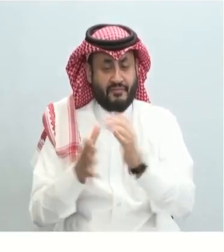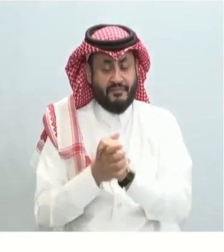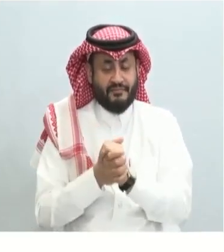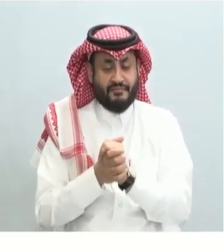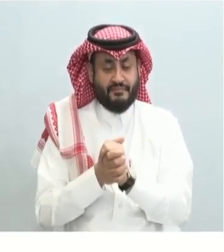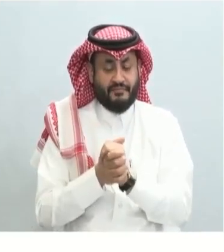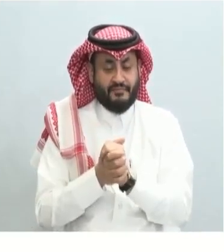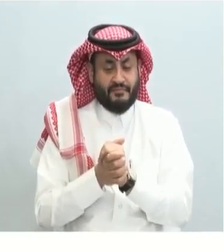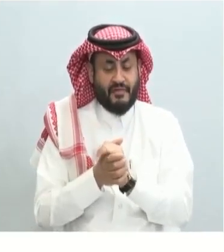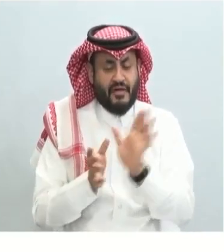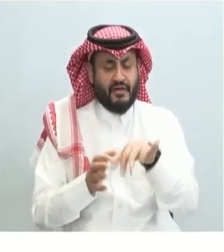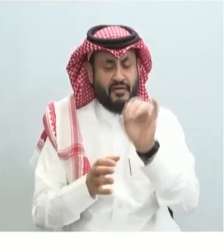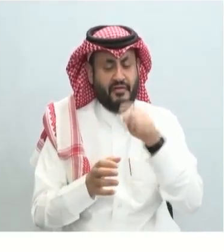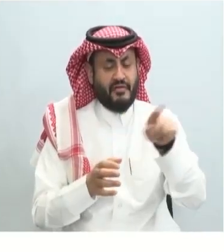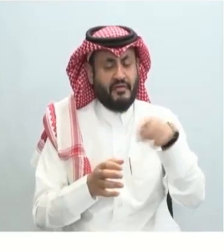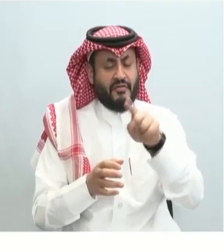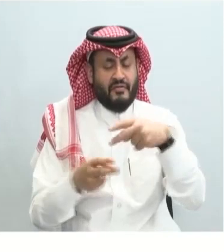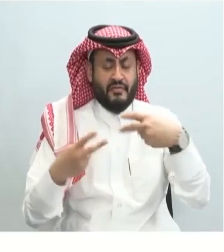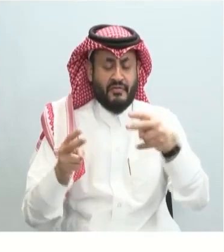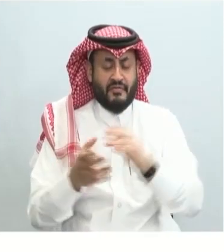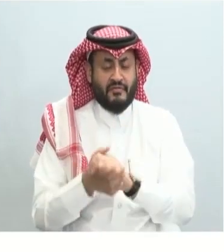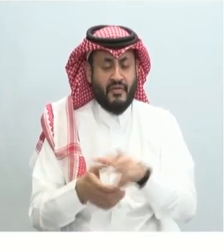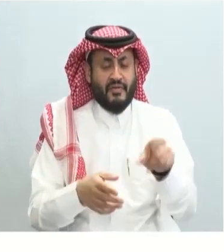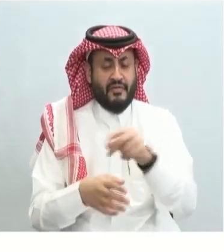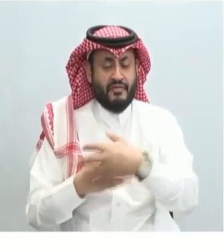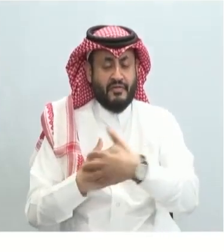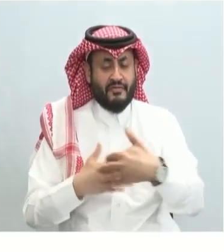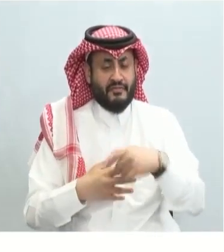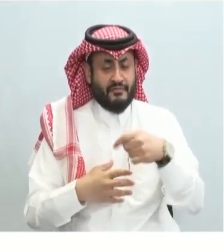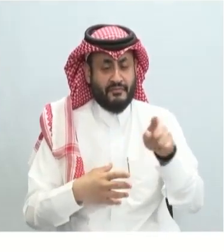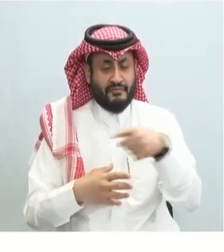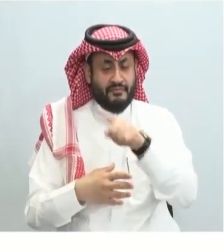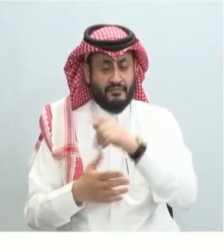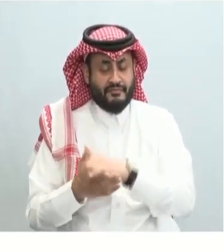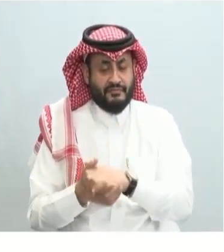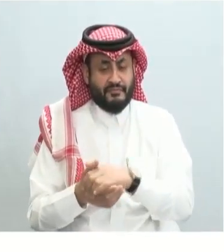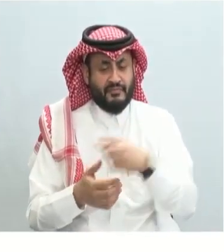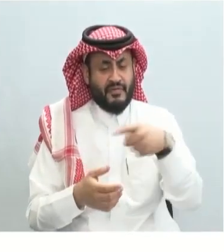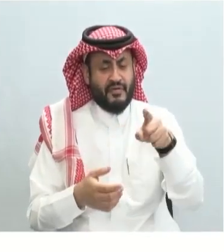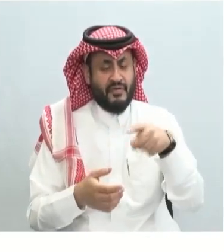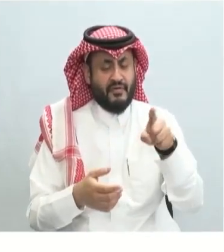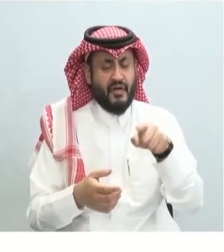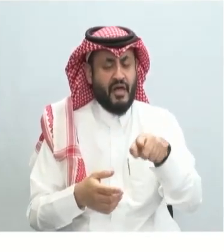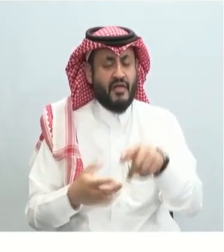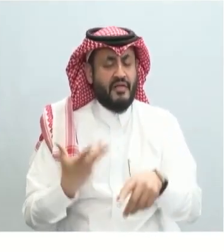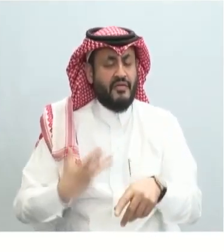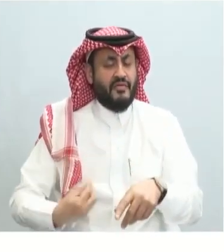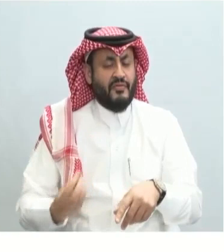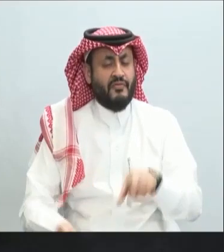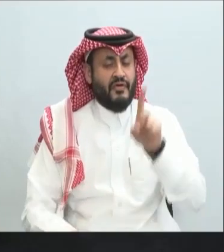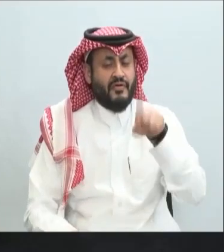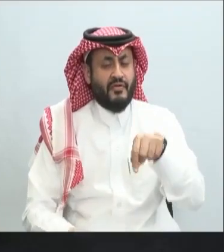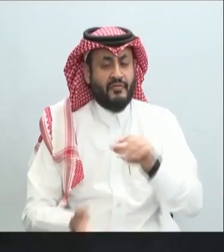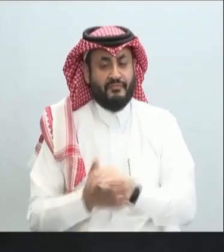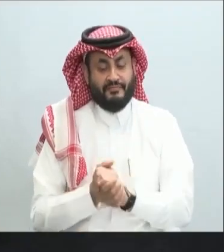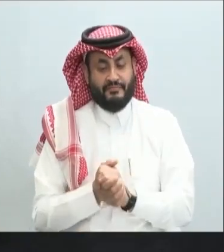said that you can have similar table to it. And then you can put a check mark on